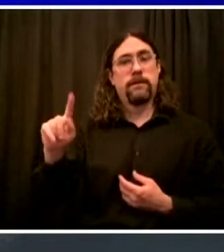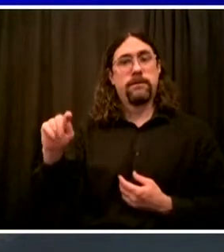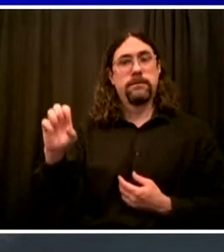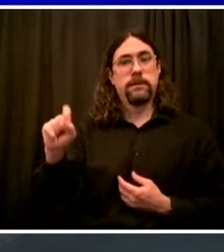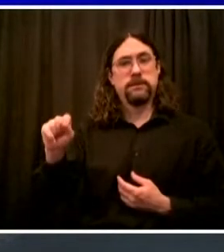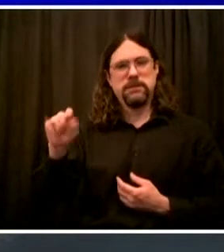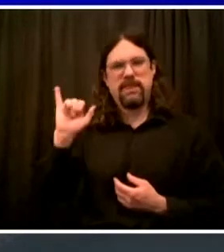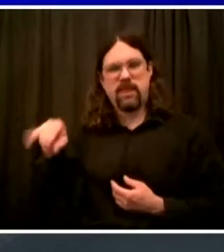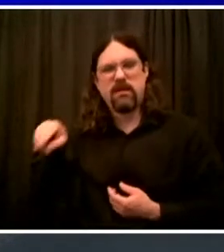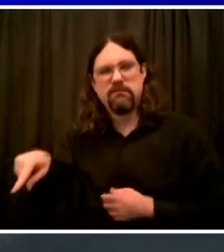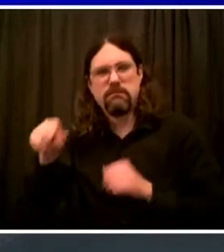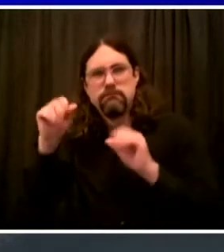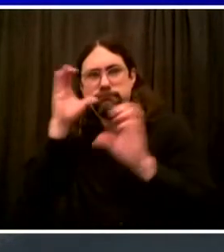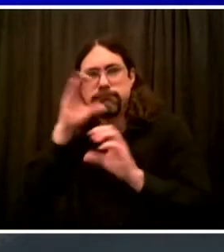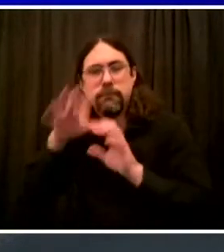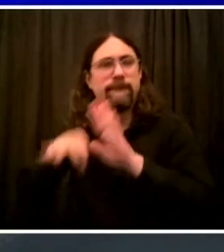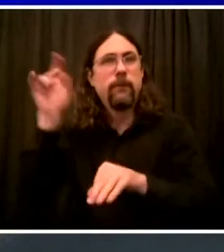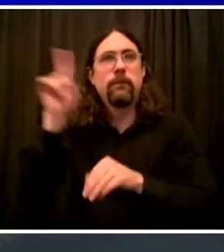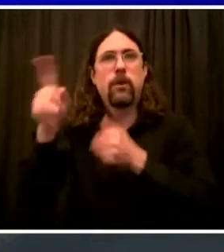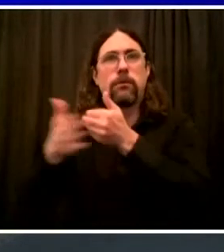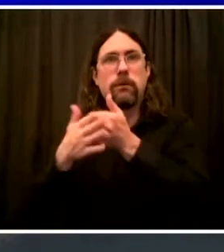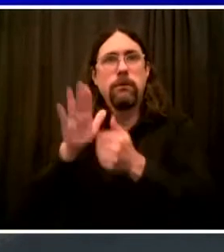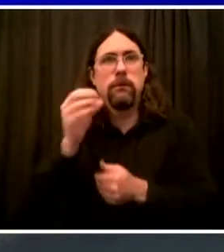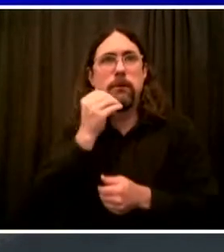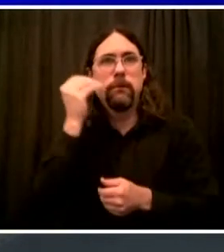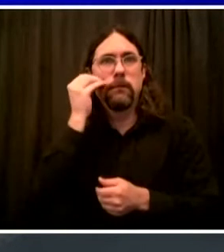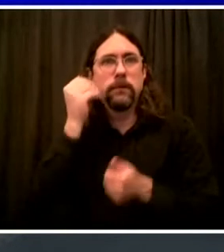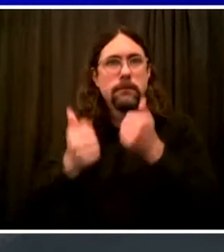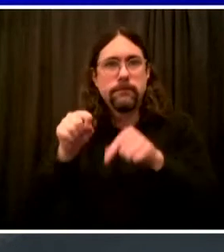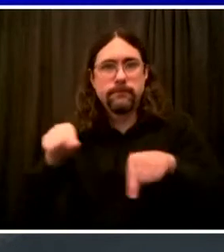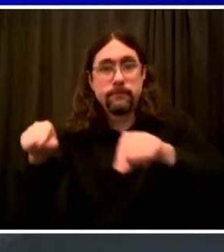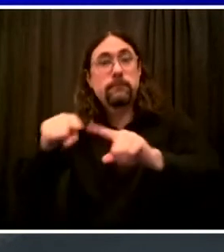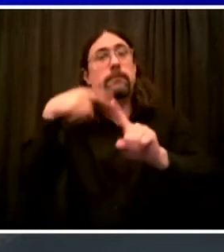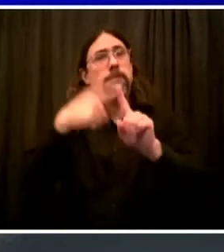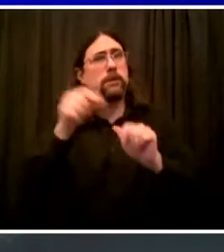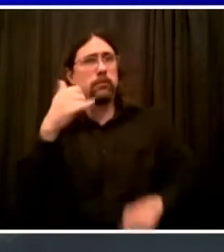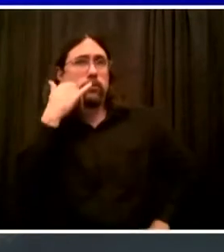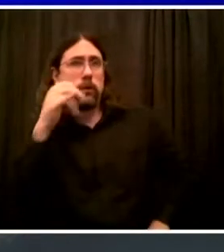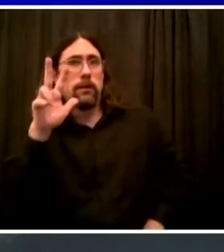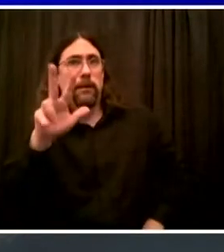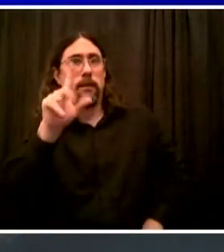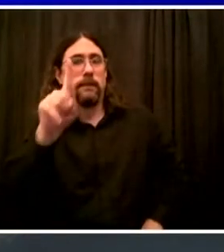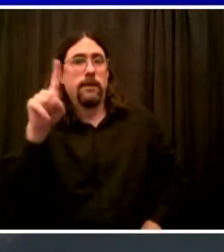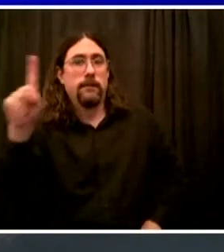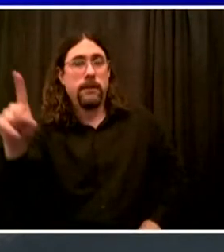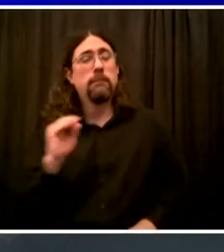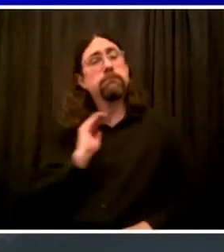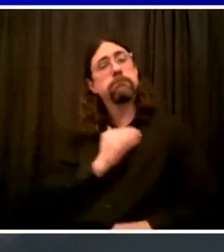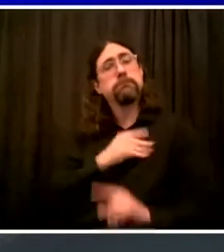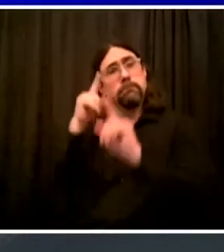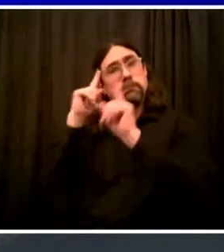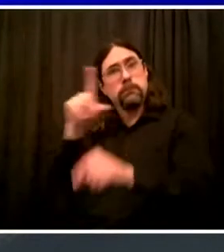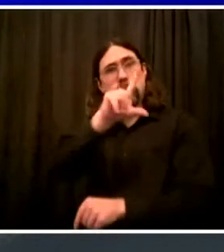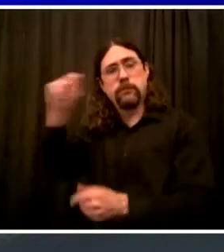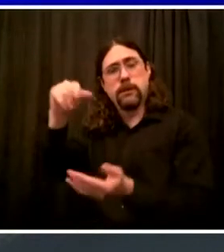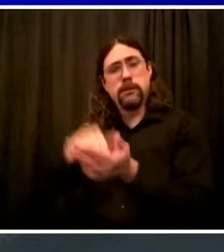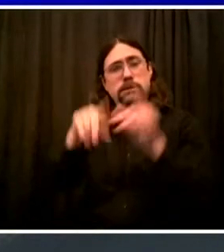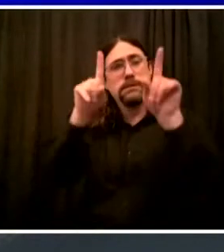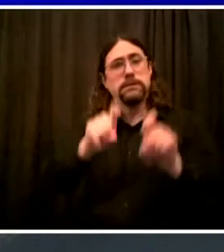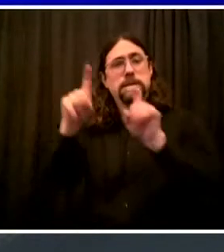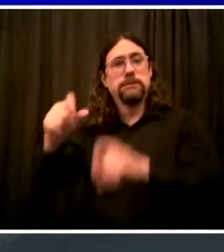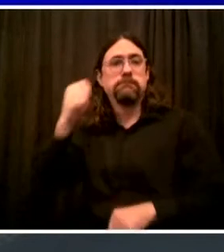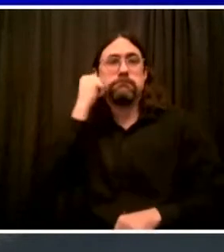day by May 25th. We are now confident in that goal. In fact, we want to beat that goal, and I will